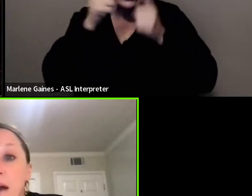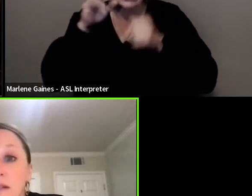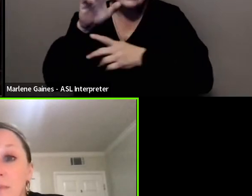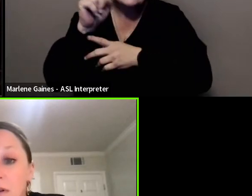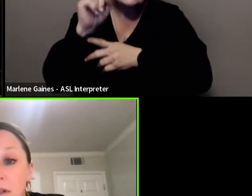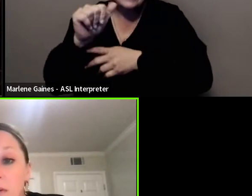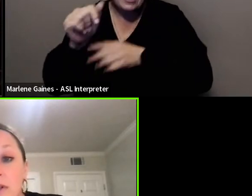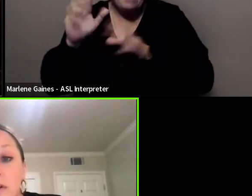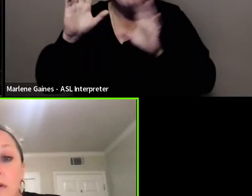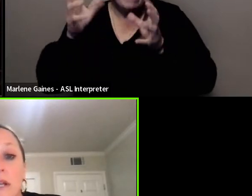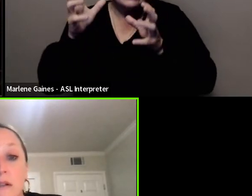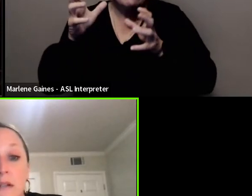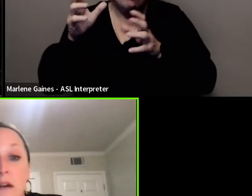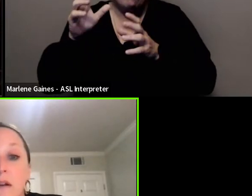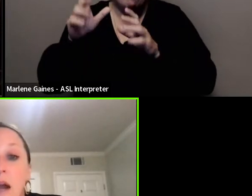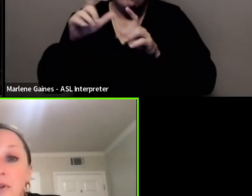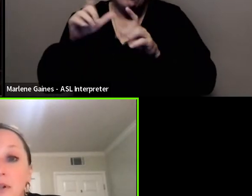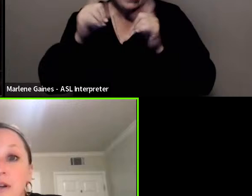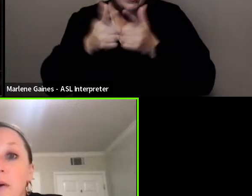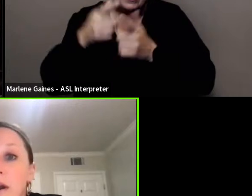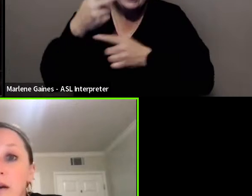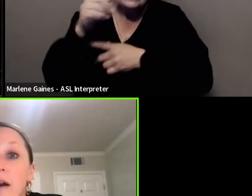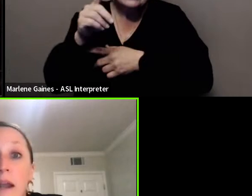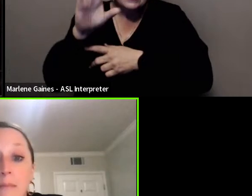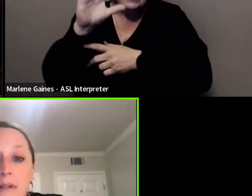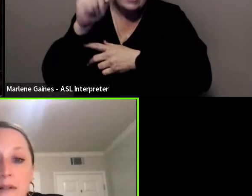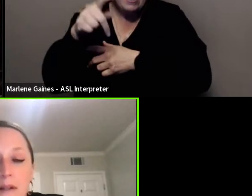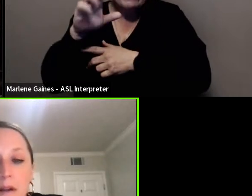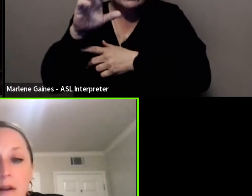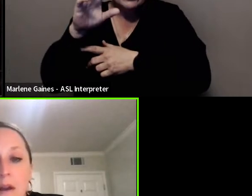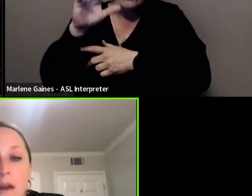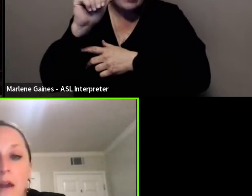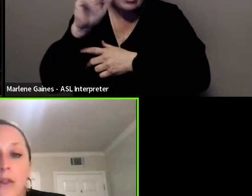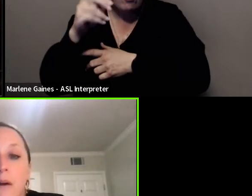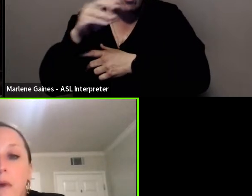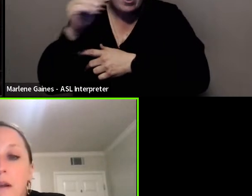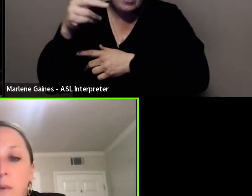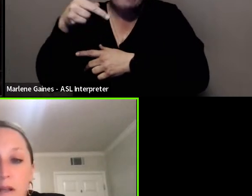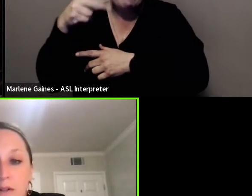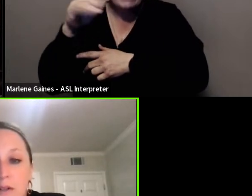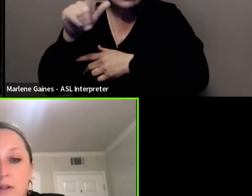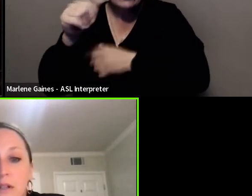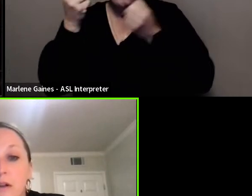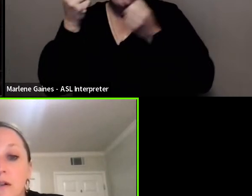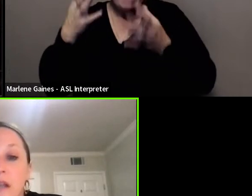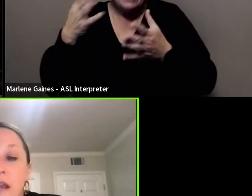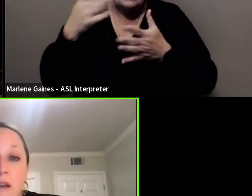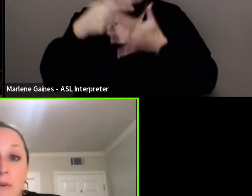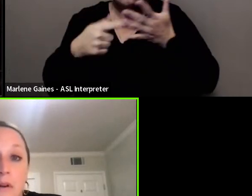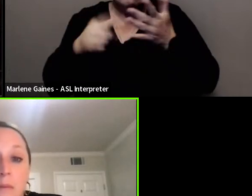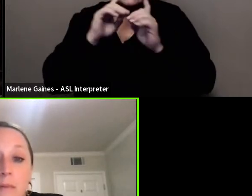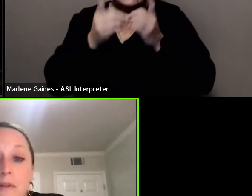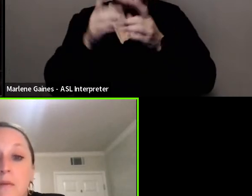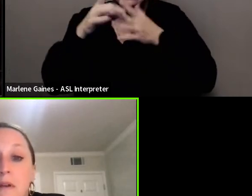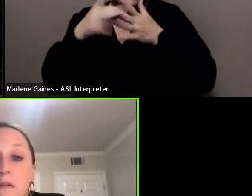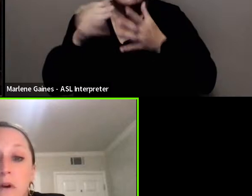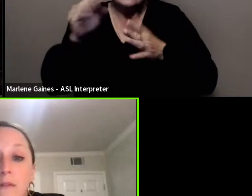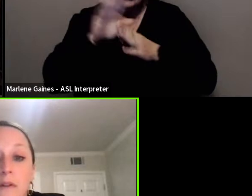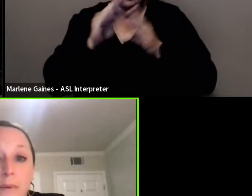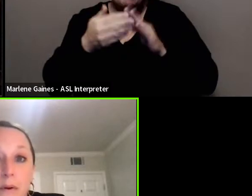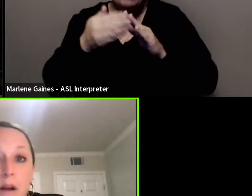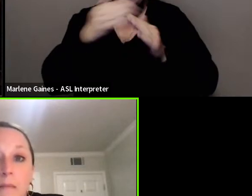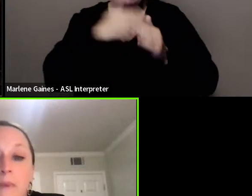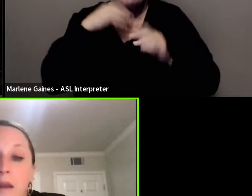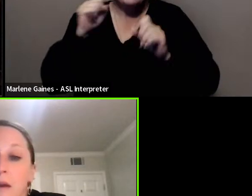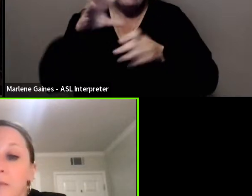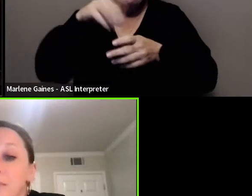ETA basketball league, which includes Hillsdale, Cappuccino, Aragon, and Peninsula. There are many ways our district leaders and community members can be involved